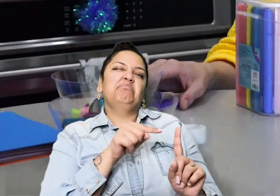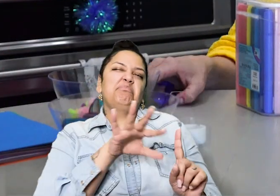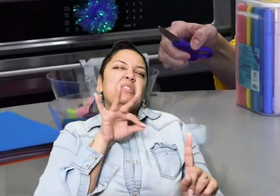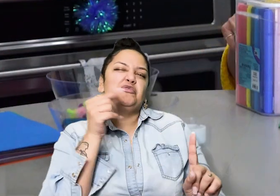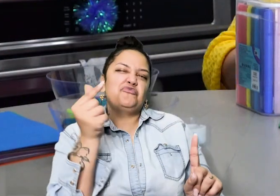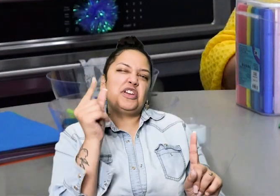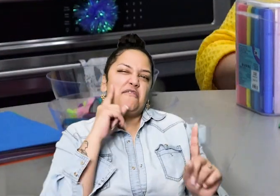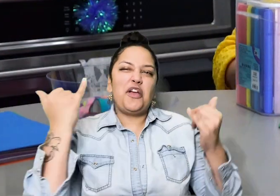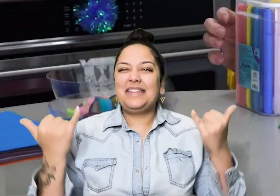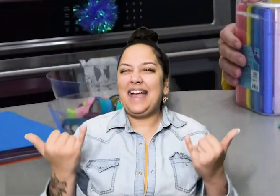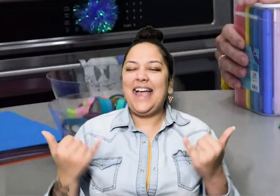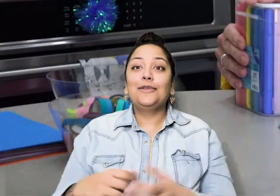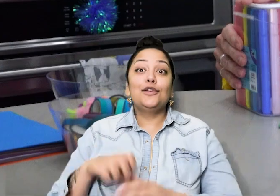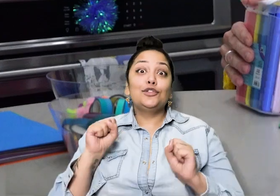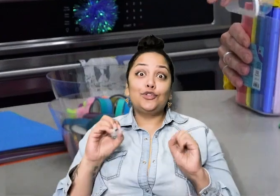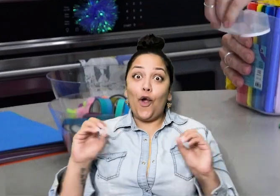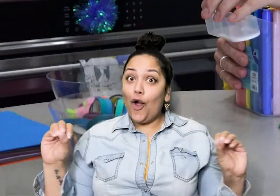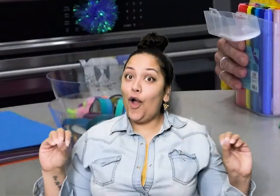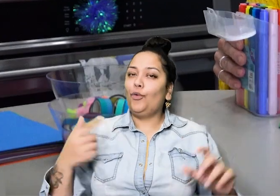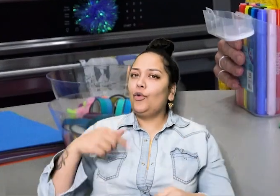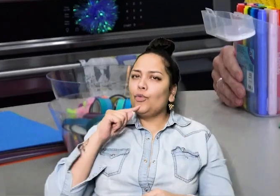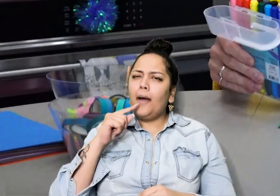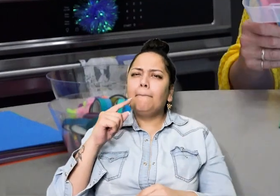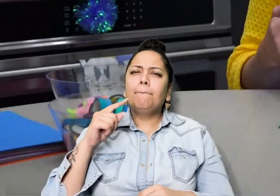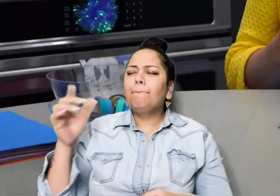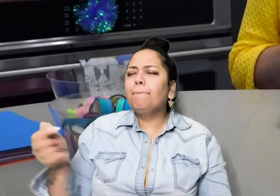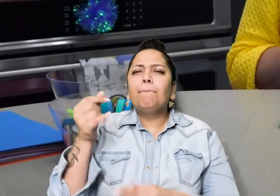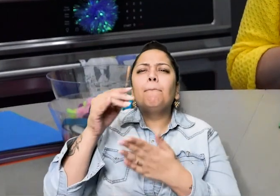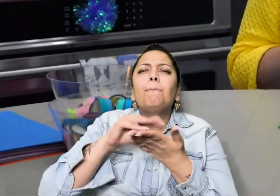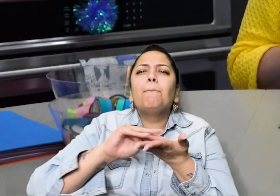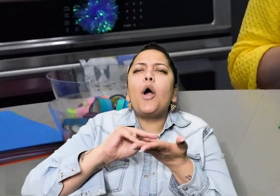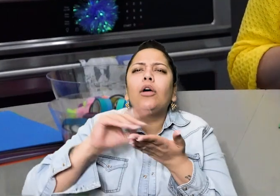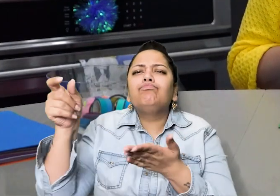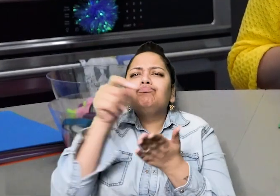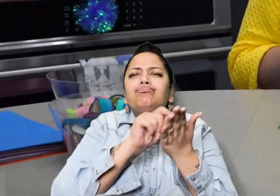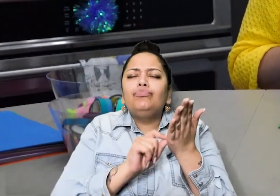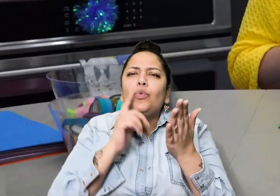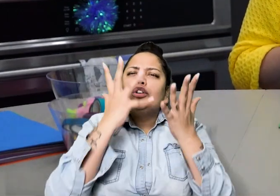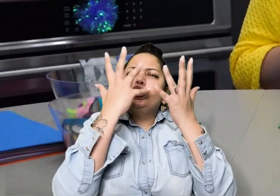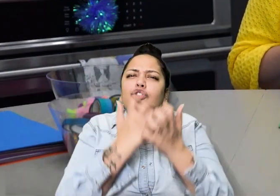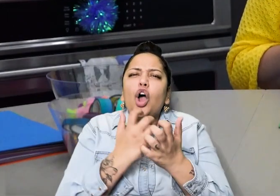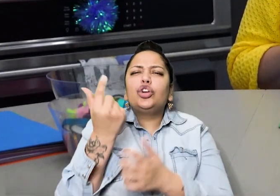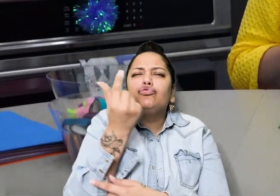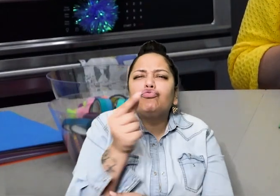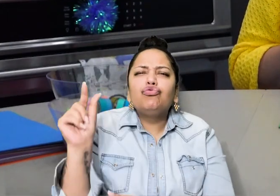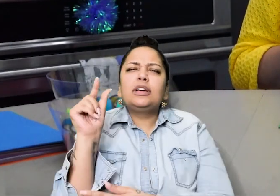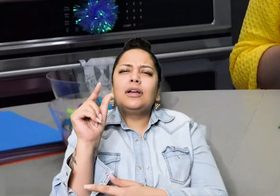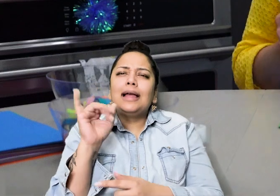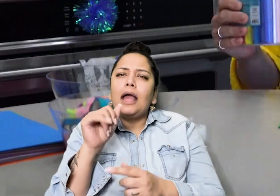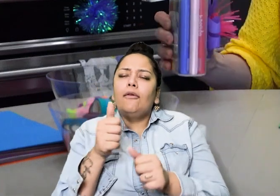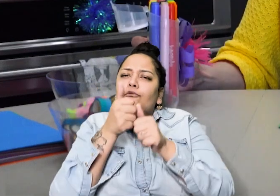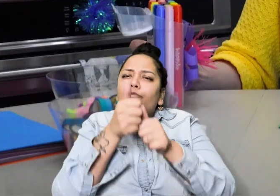stick with green for now. So I'm gonna take a marker, maybe I'll take a dark